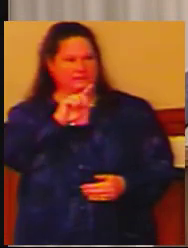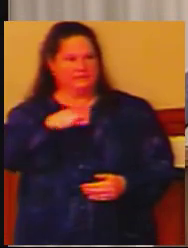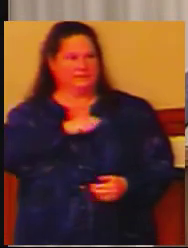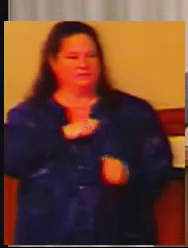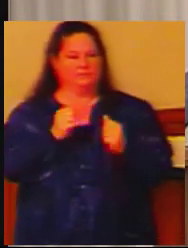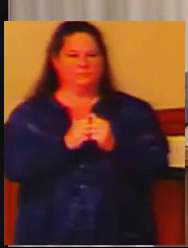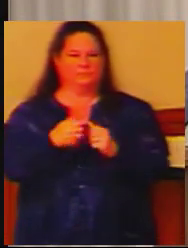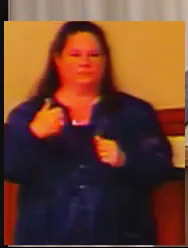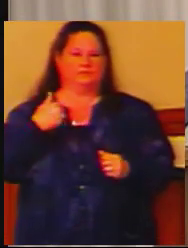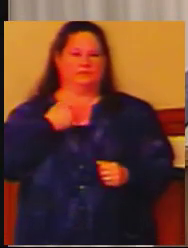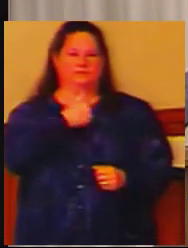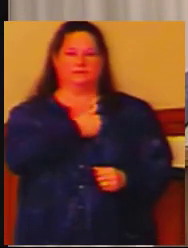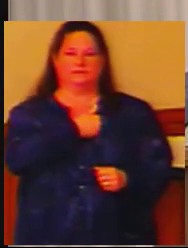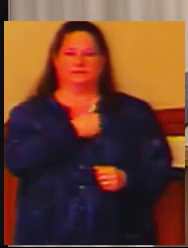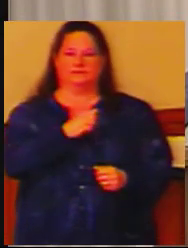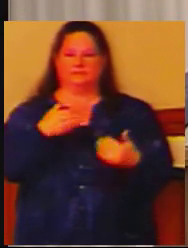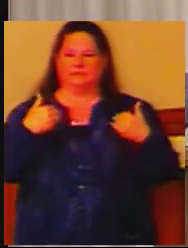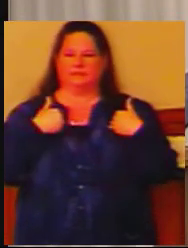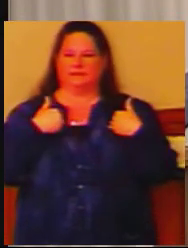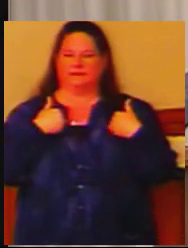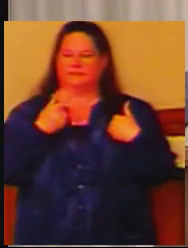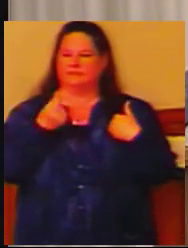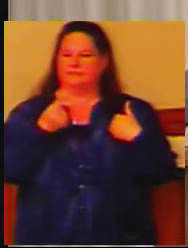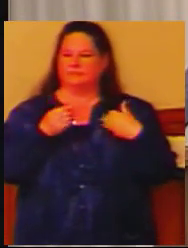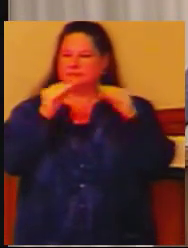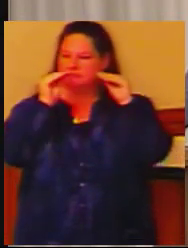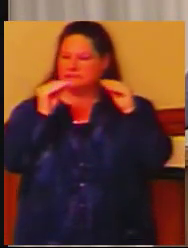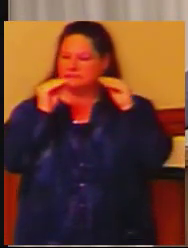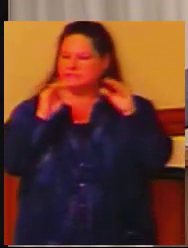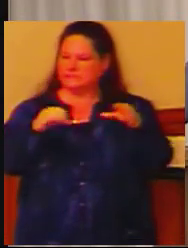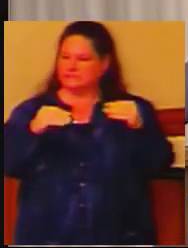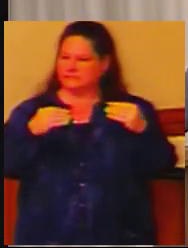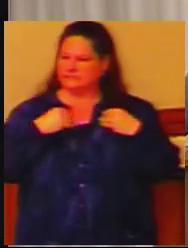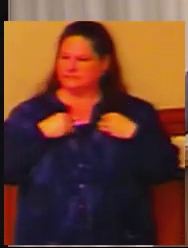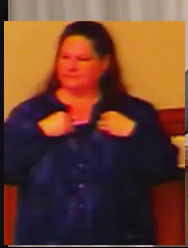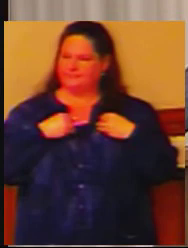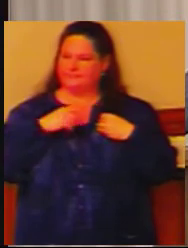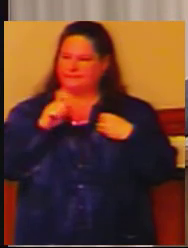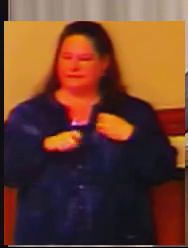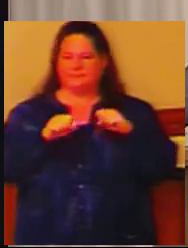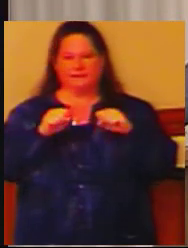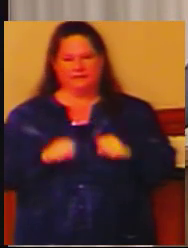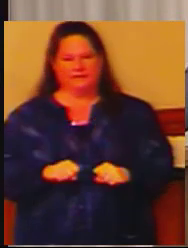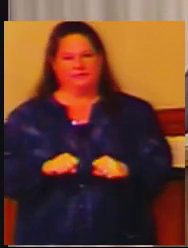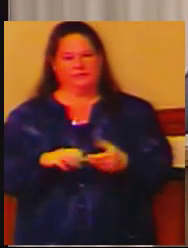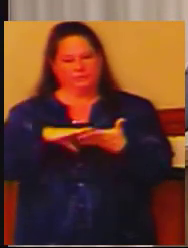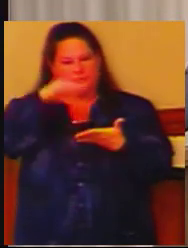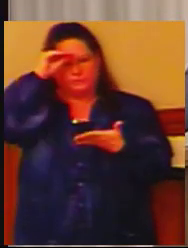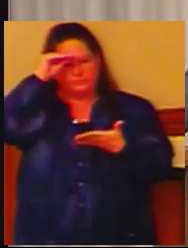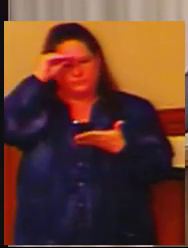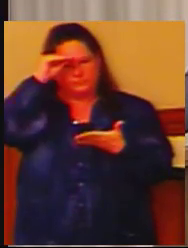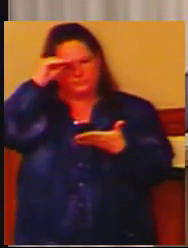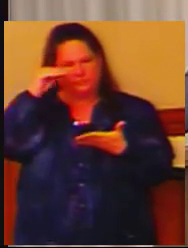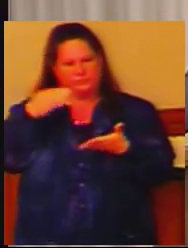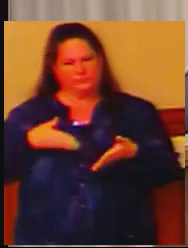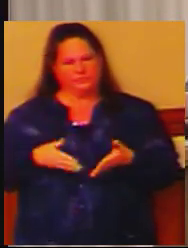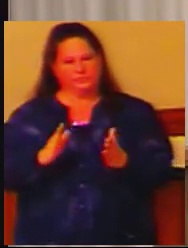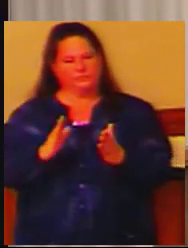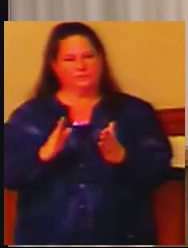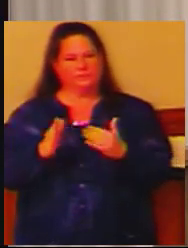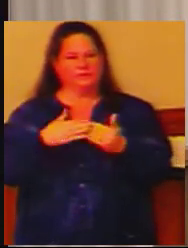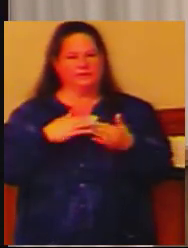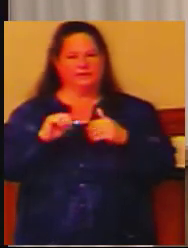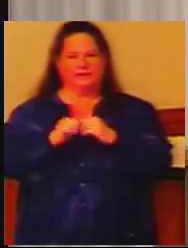toward ourselves is to have a little teachability. We have to be able to be taught. No matter